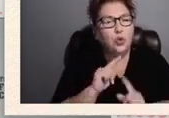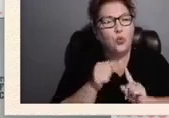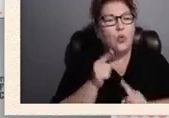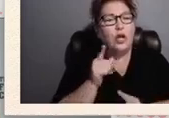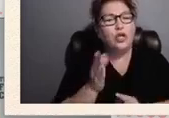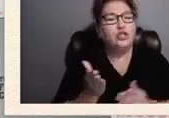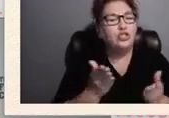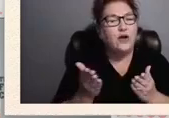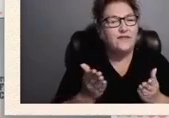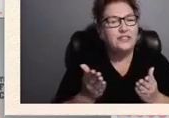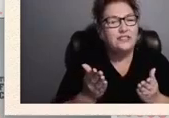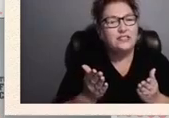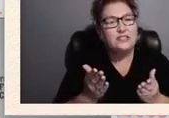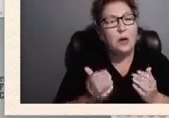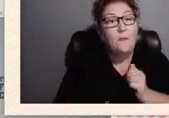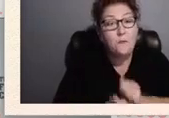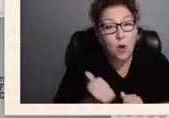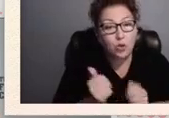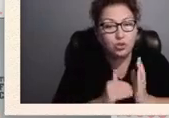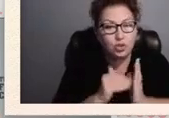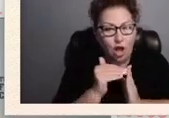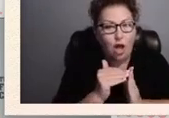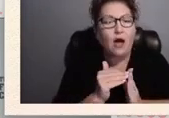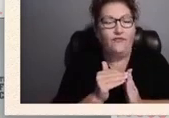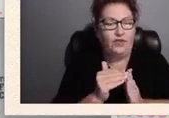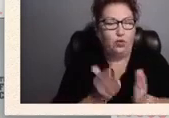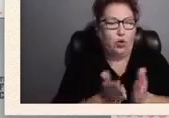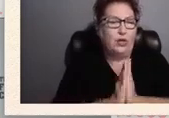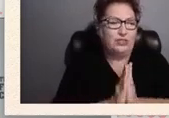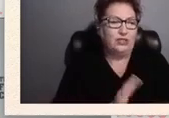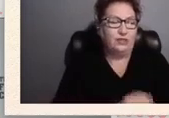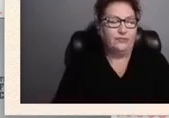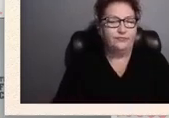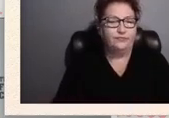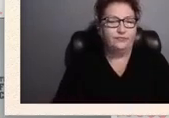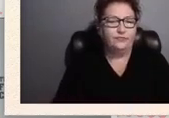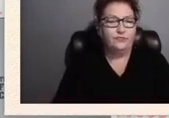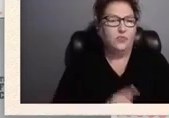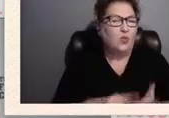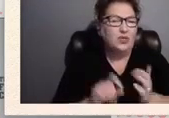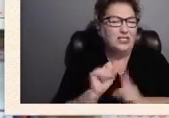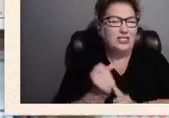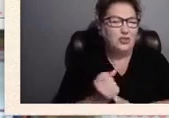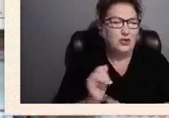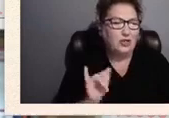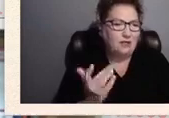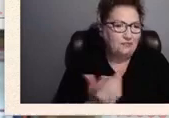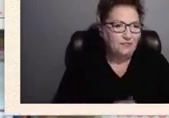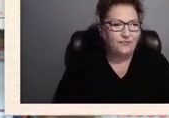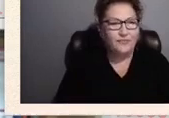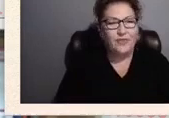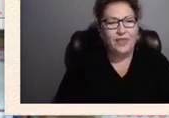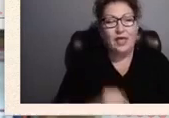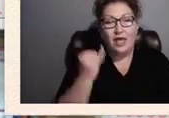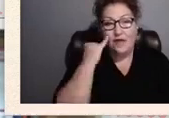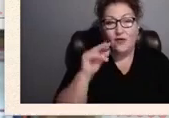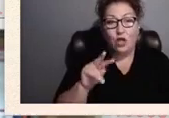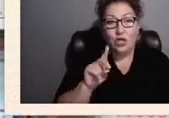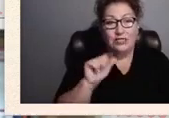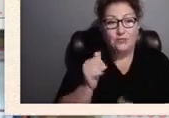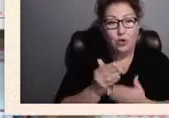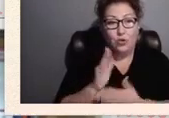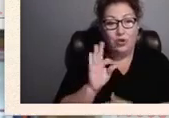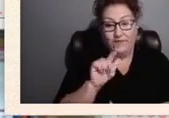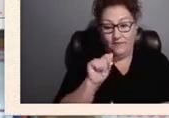services most often requested? What is the scenario? If you look at Disability Rights Florida as a